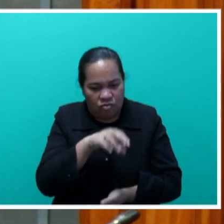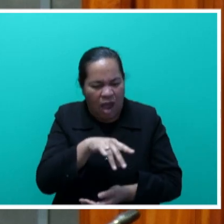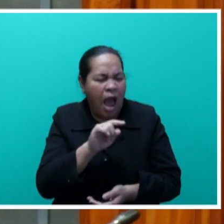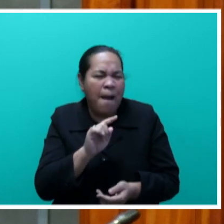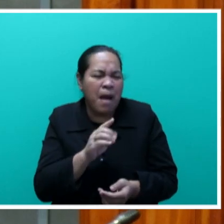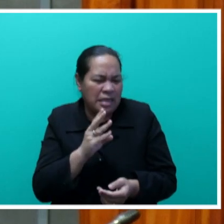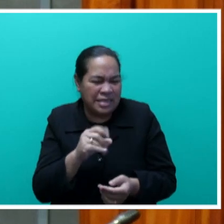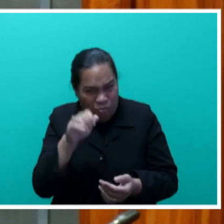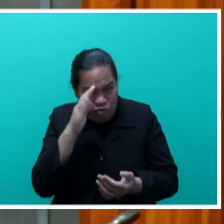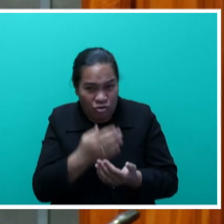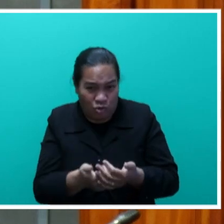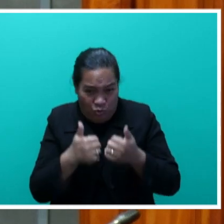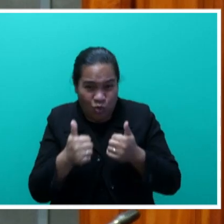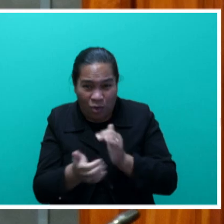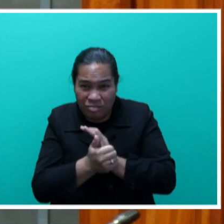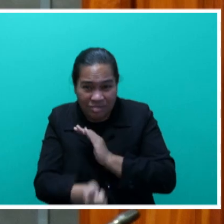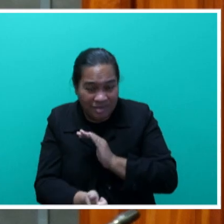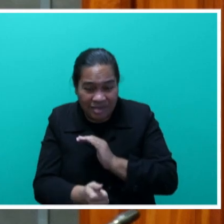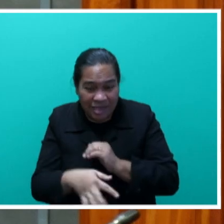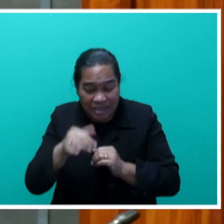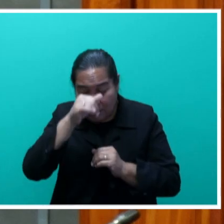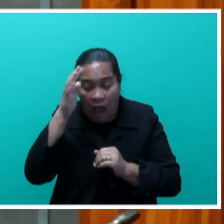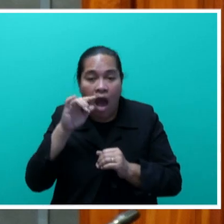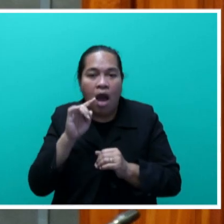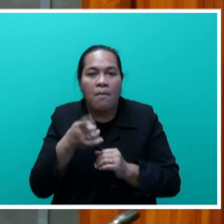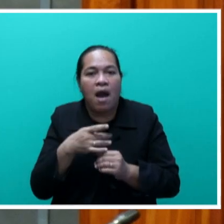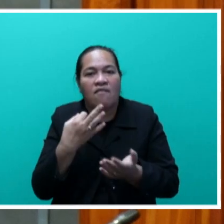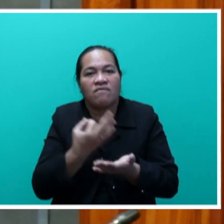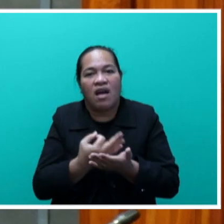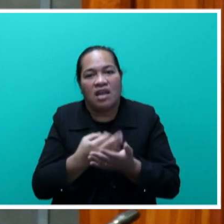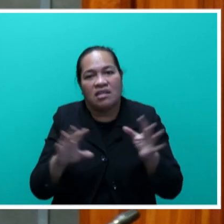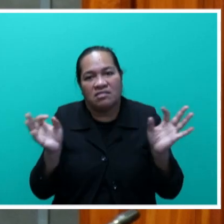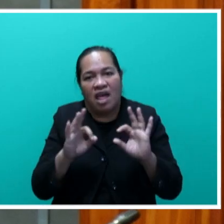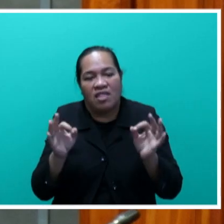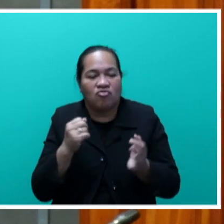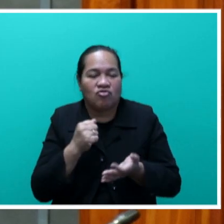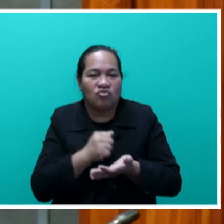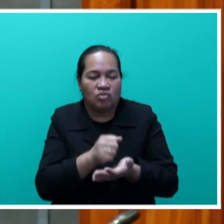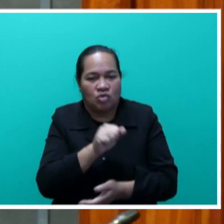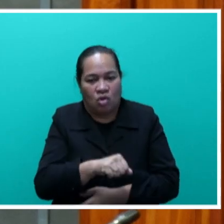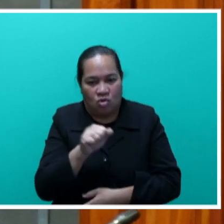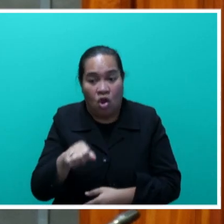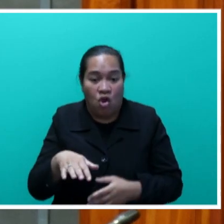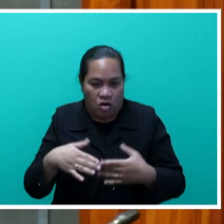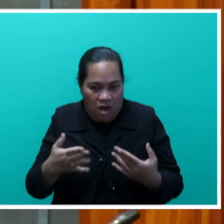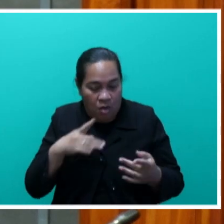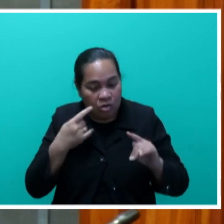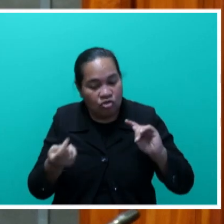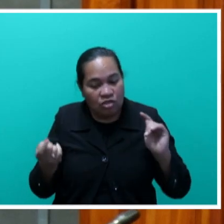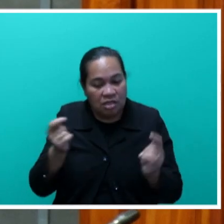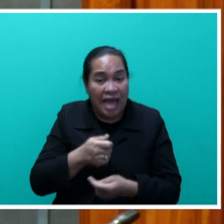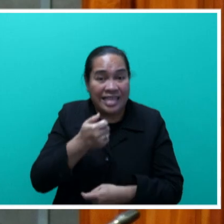hardship or on private scheme arrangements. Mr. Speaker, sir, the entry requirement for onboarding will now be changed from